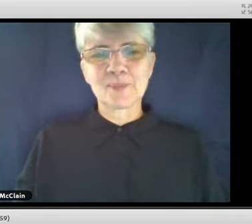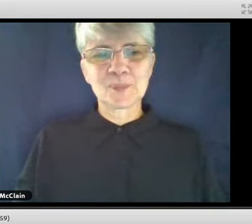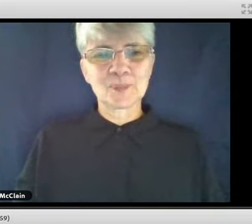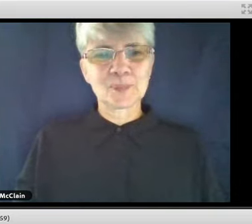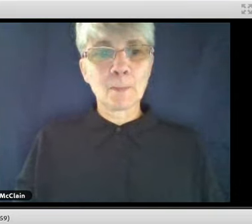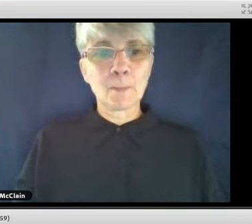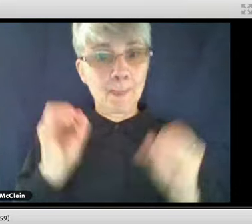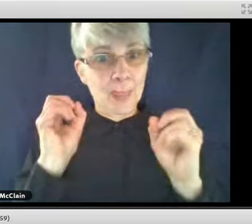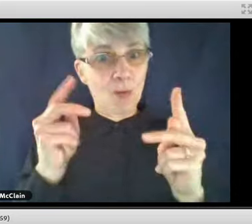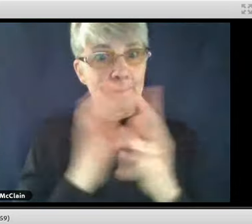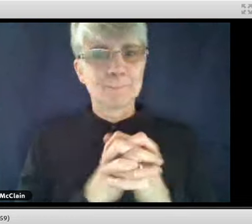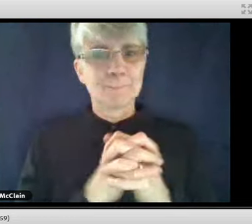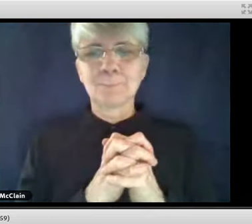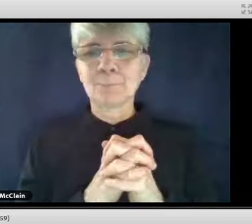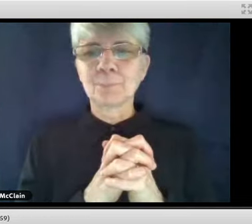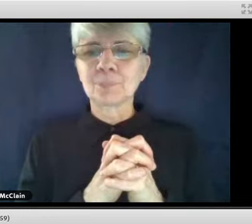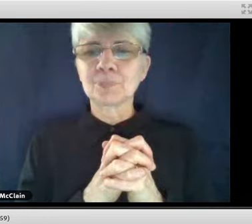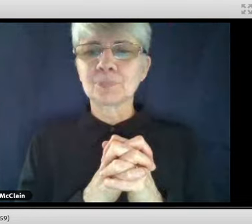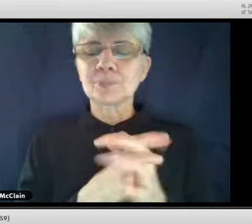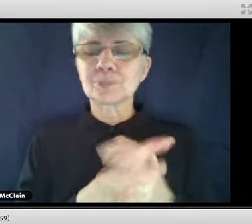All right.